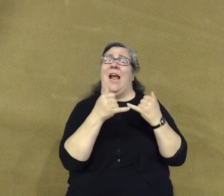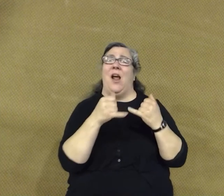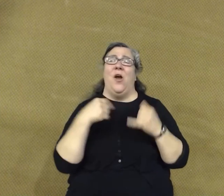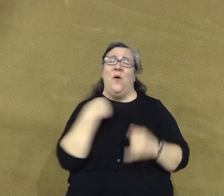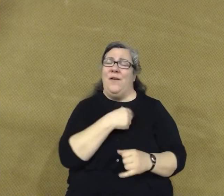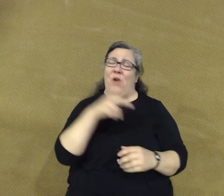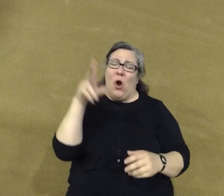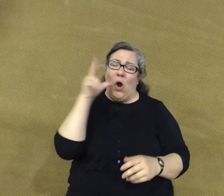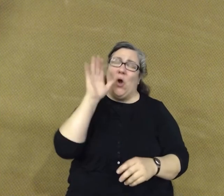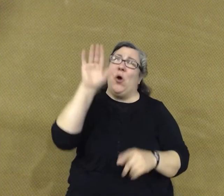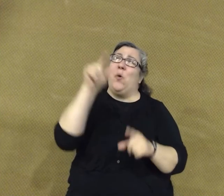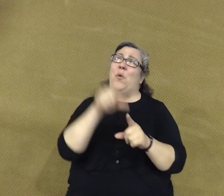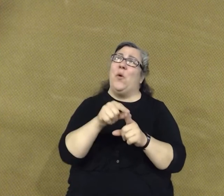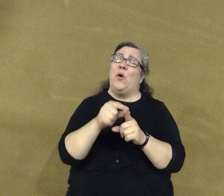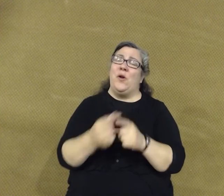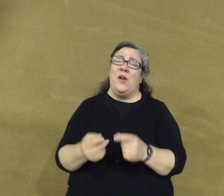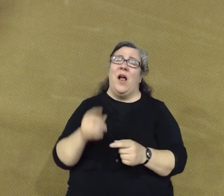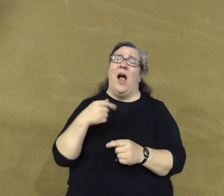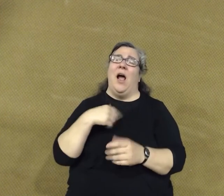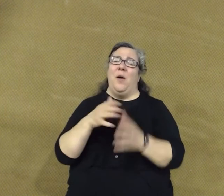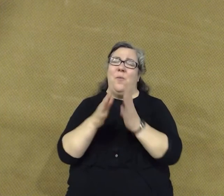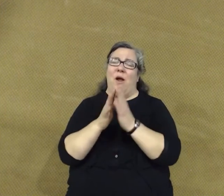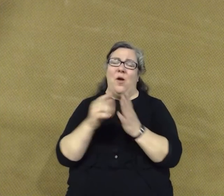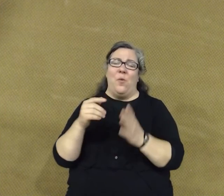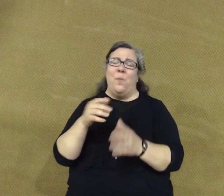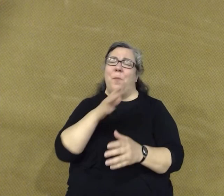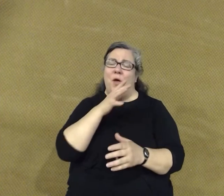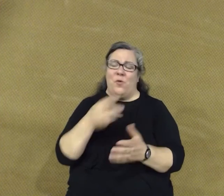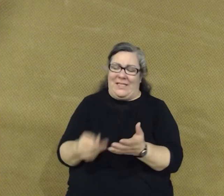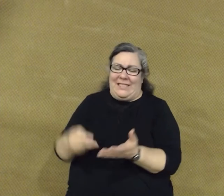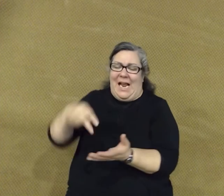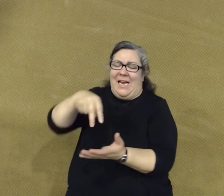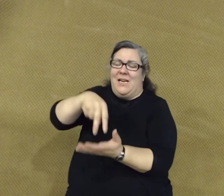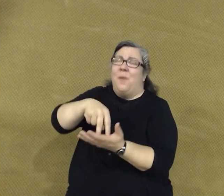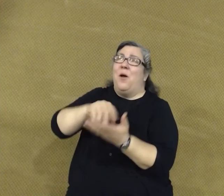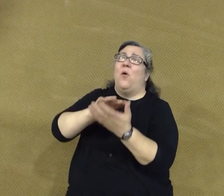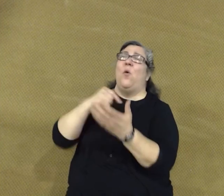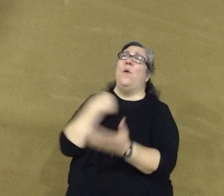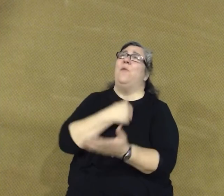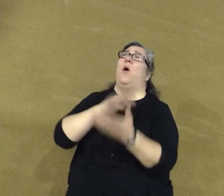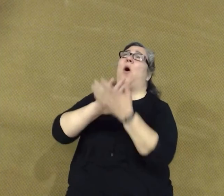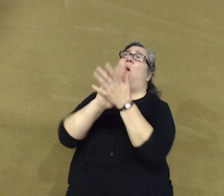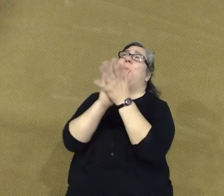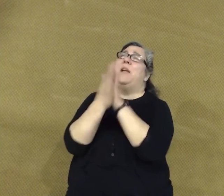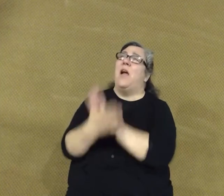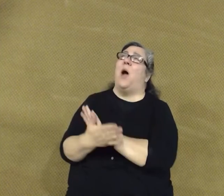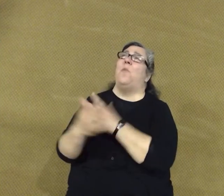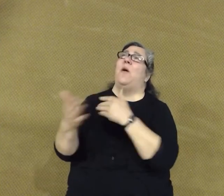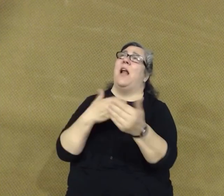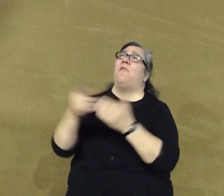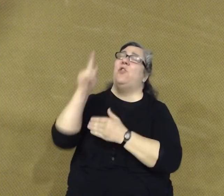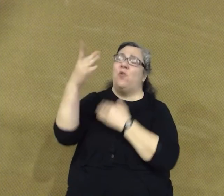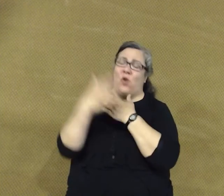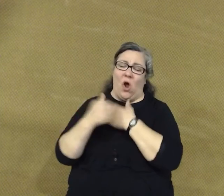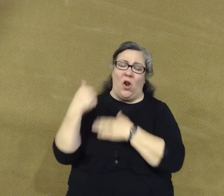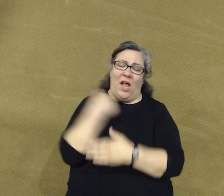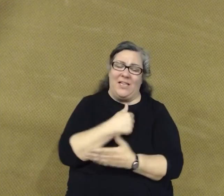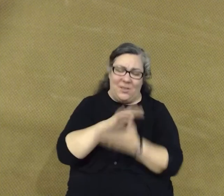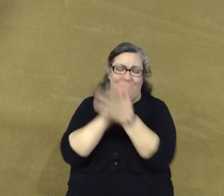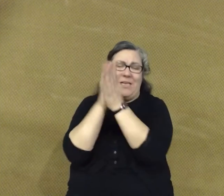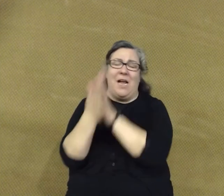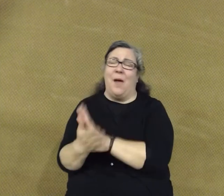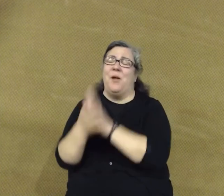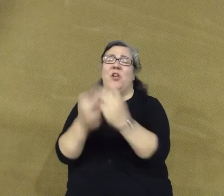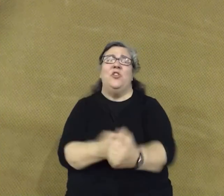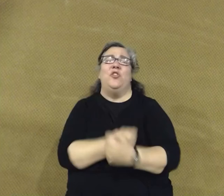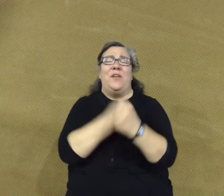of God, Lord, to stand in the gap, to be the one that you have called us to be. Bless this mother. Strengthen this mother,